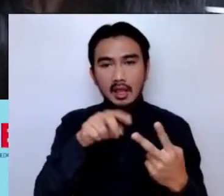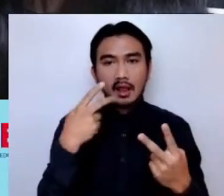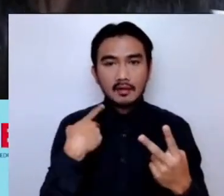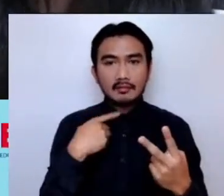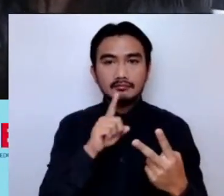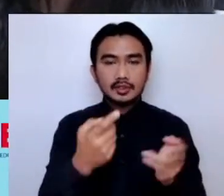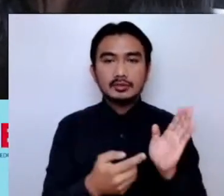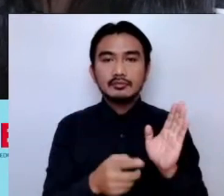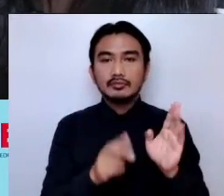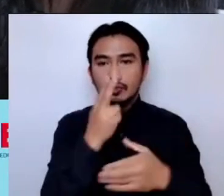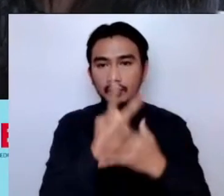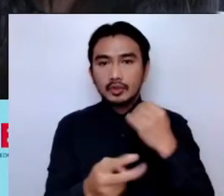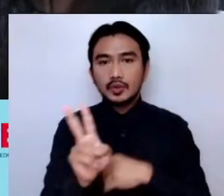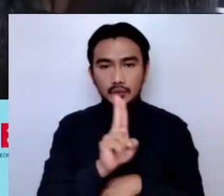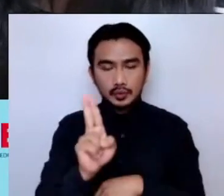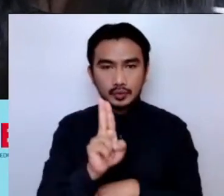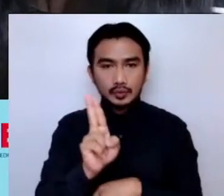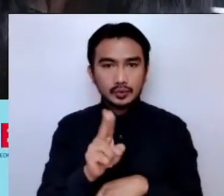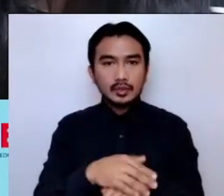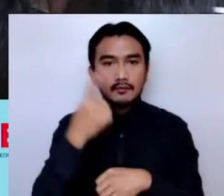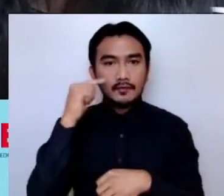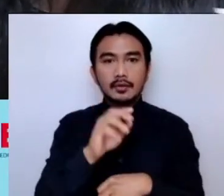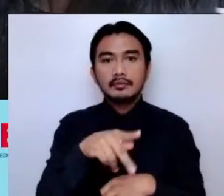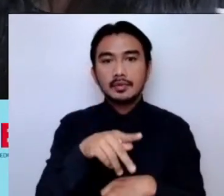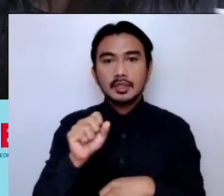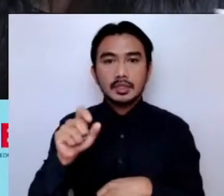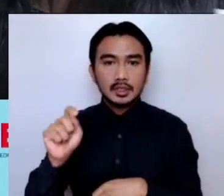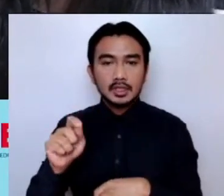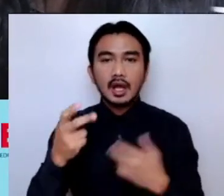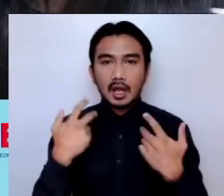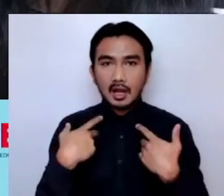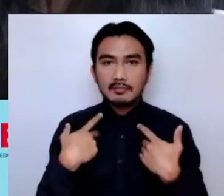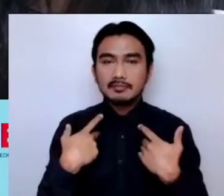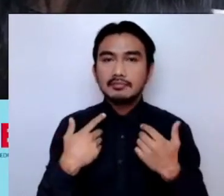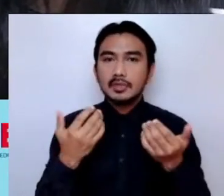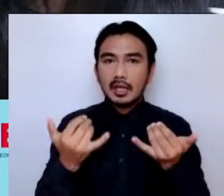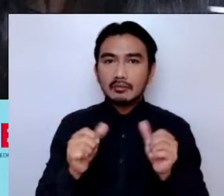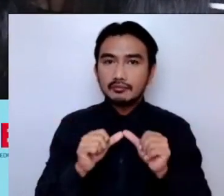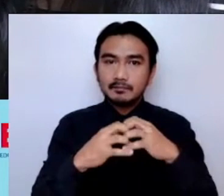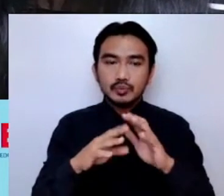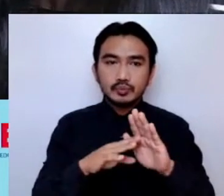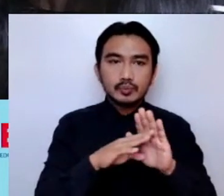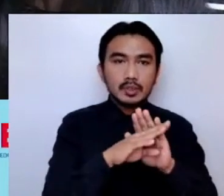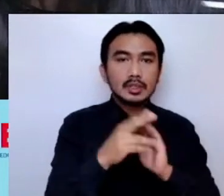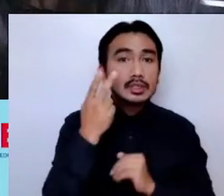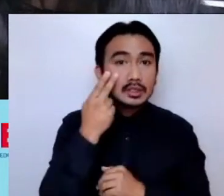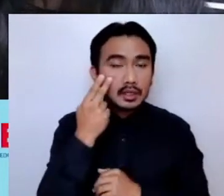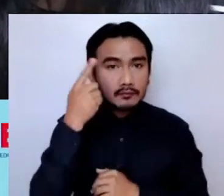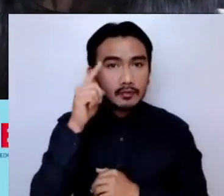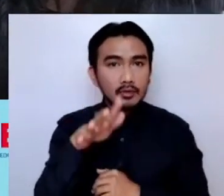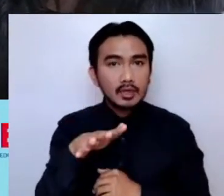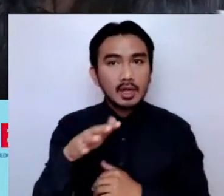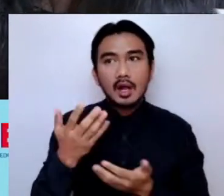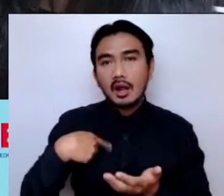currently, our Etools on the PPST are still under development. So please watch out for our advisory or